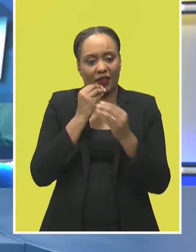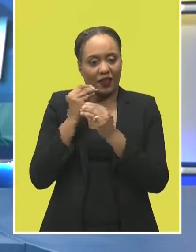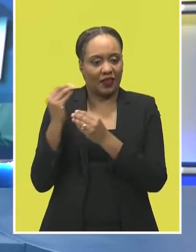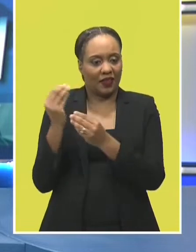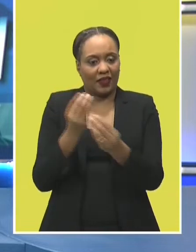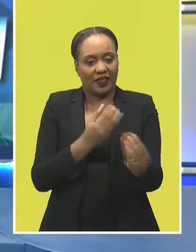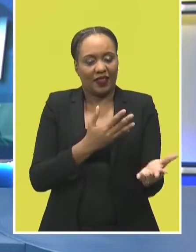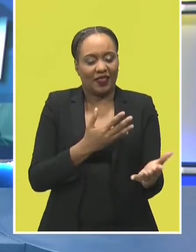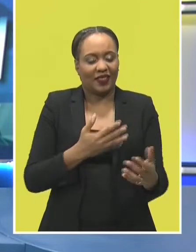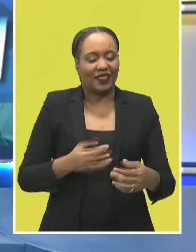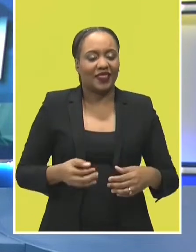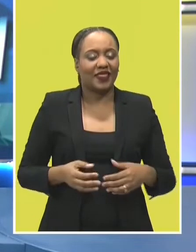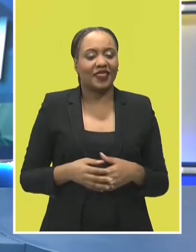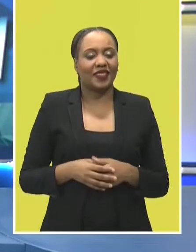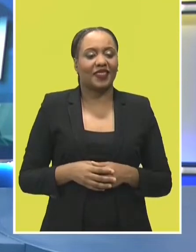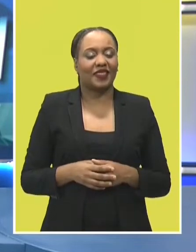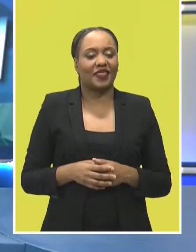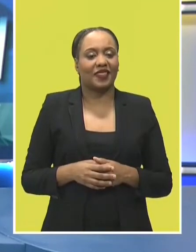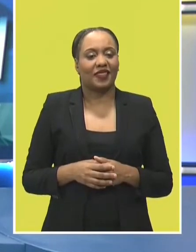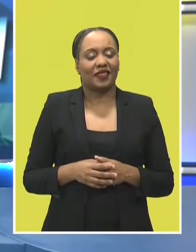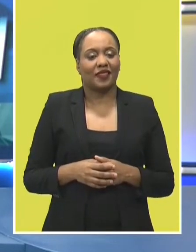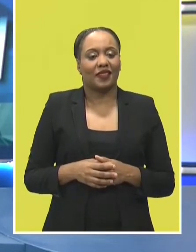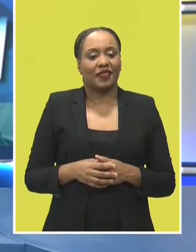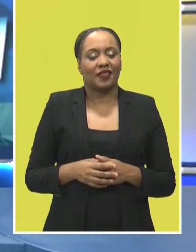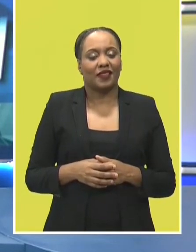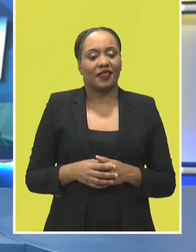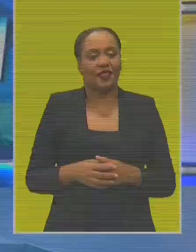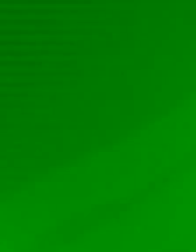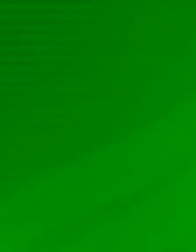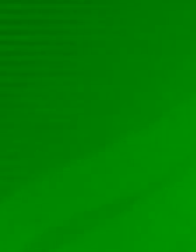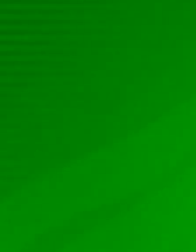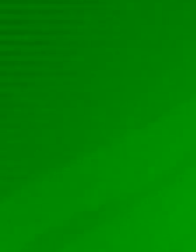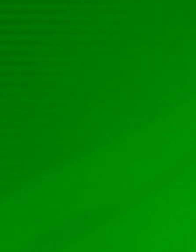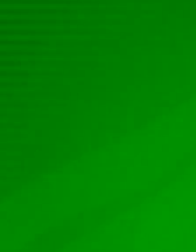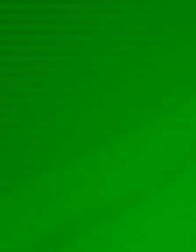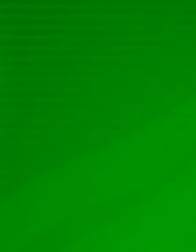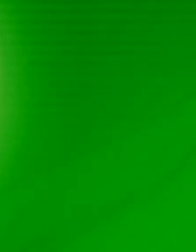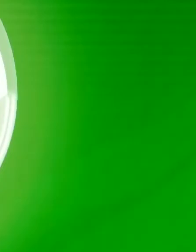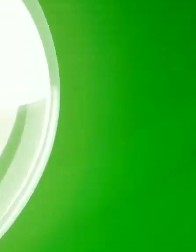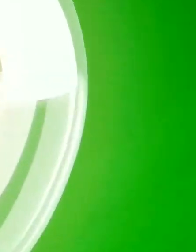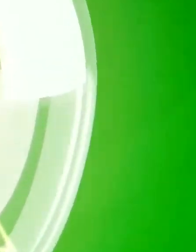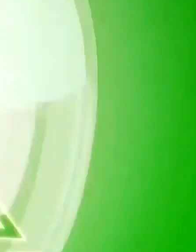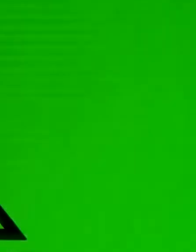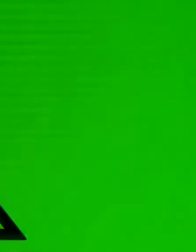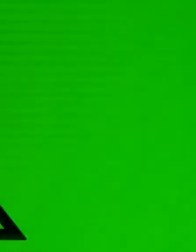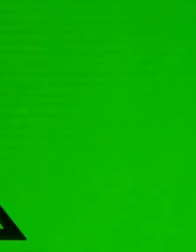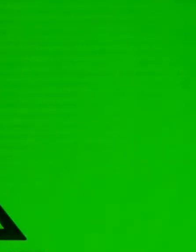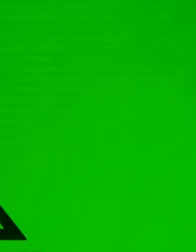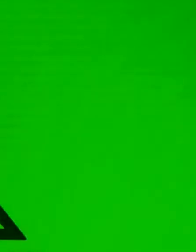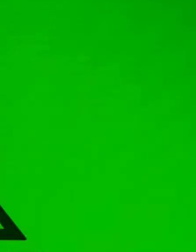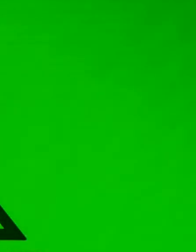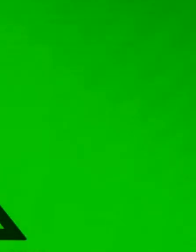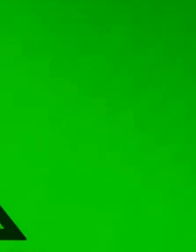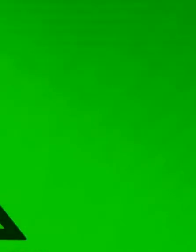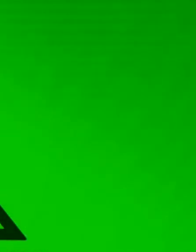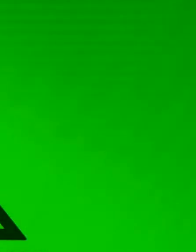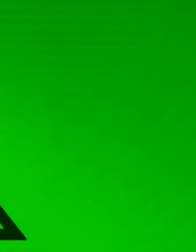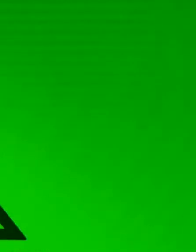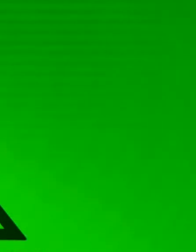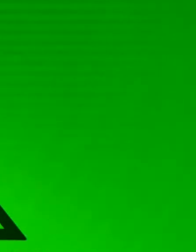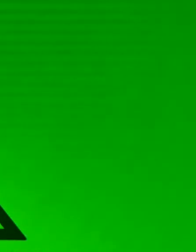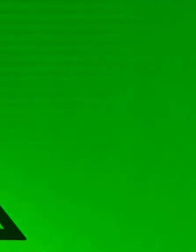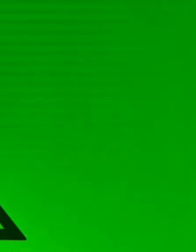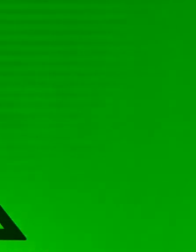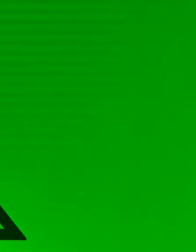Here is that tip from Cooperators General Insurance. This tip of the day is brought to you by Cooperators General Insurance